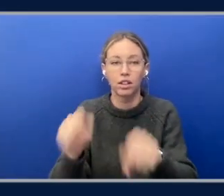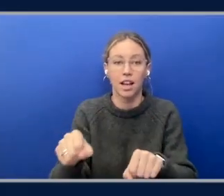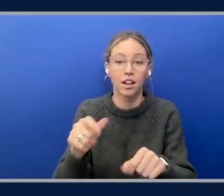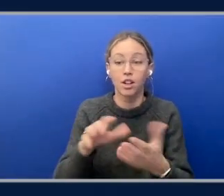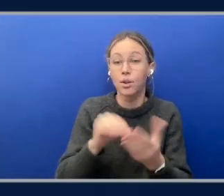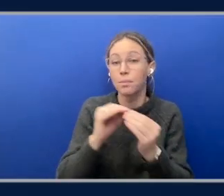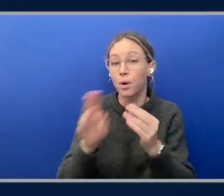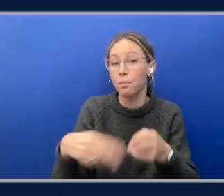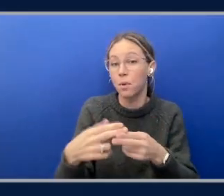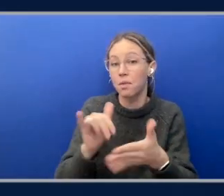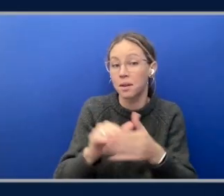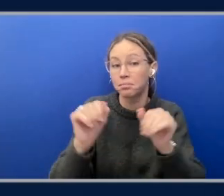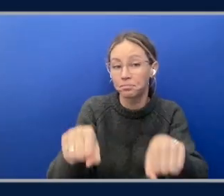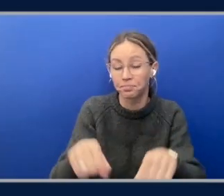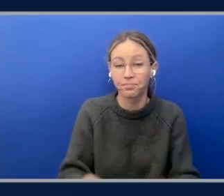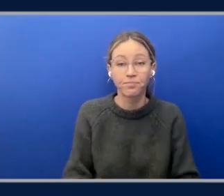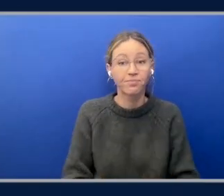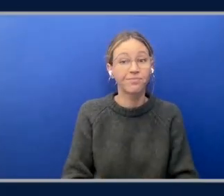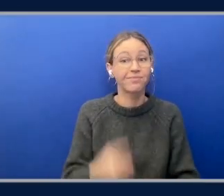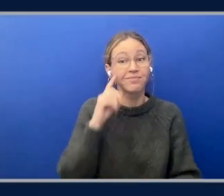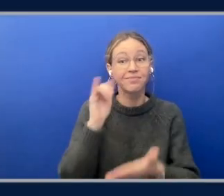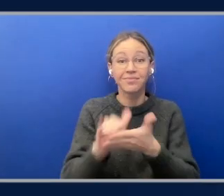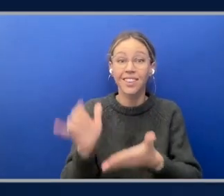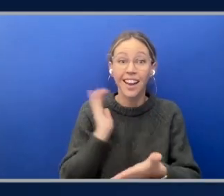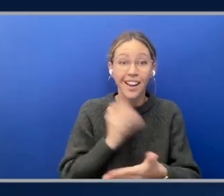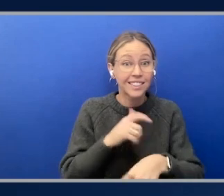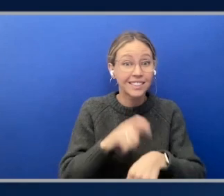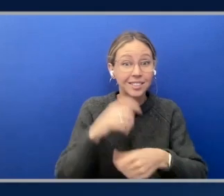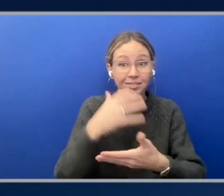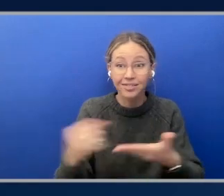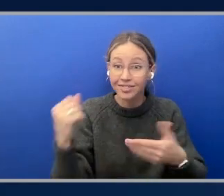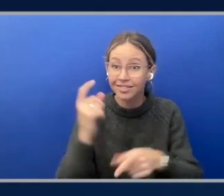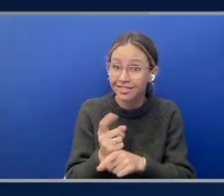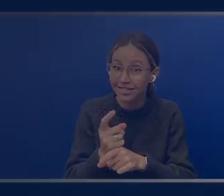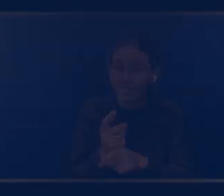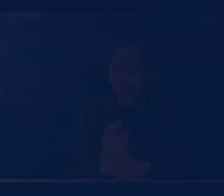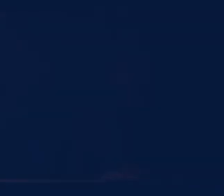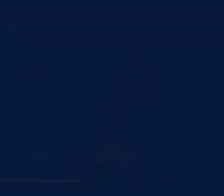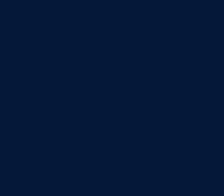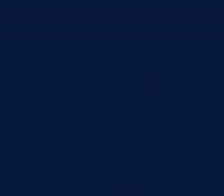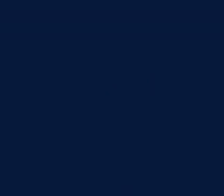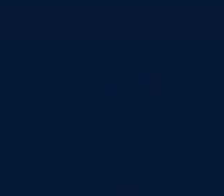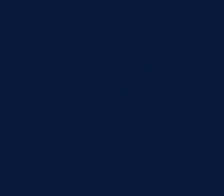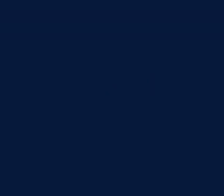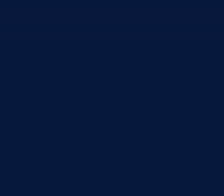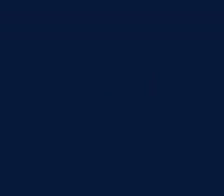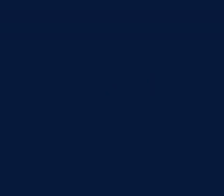that. So I think that's all time we had, Yep. right? Yeah. And over to you, Jasmine.